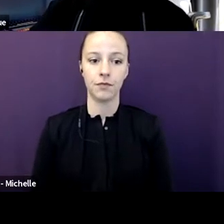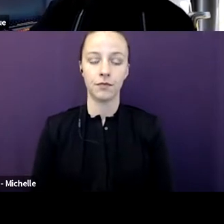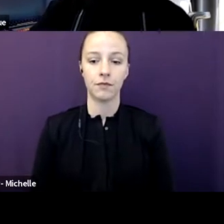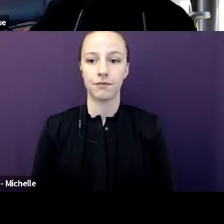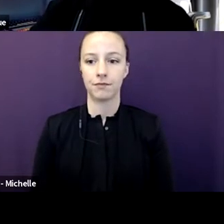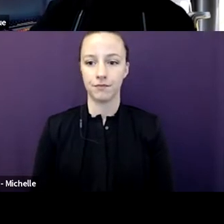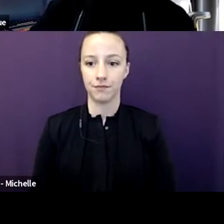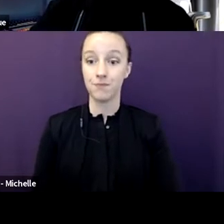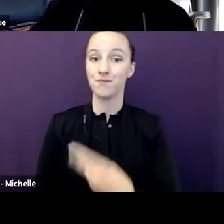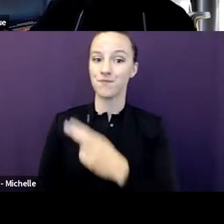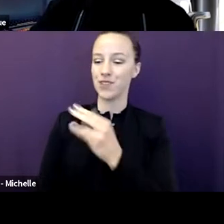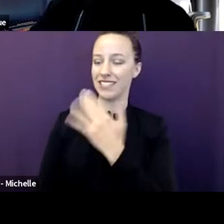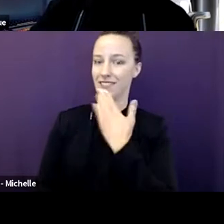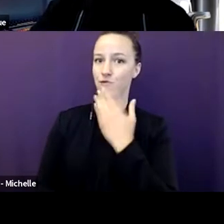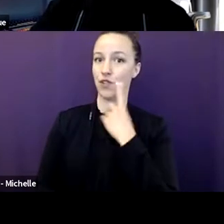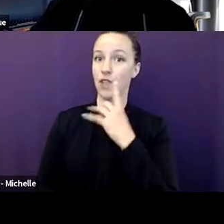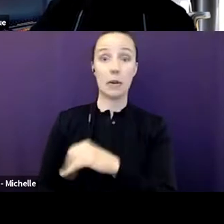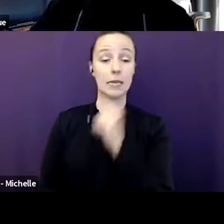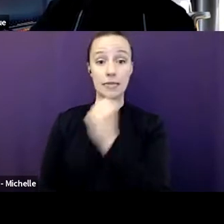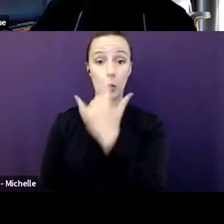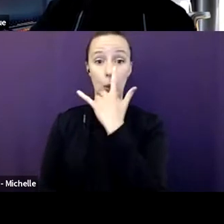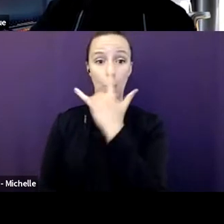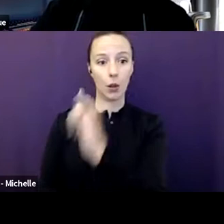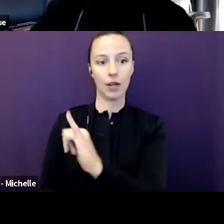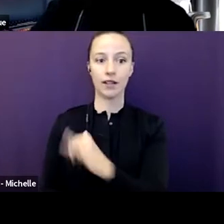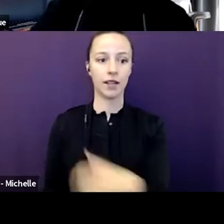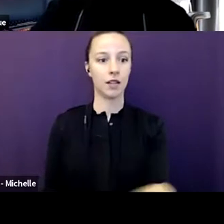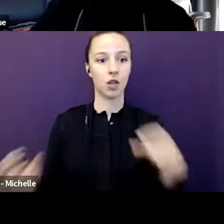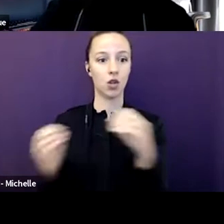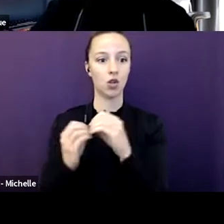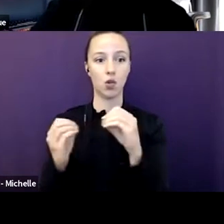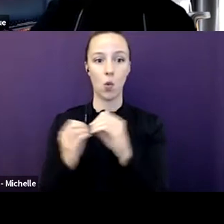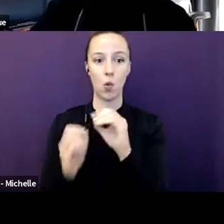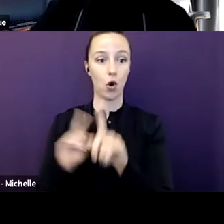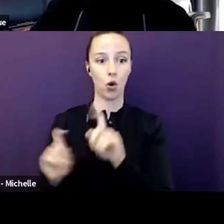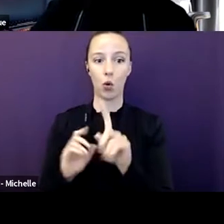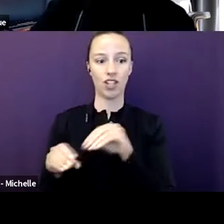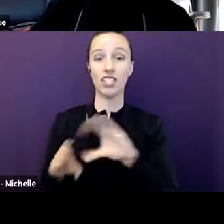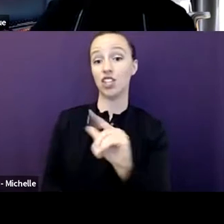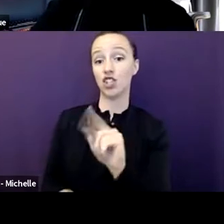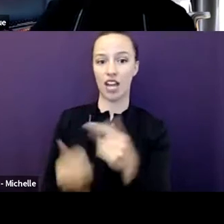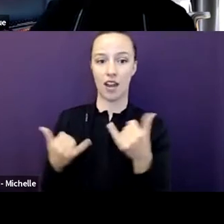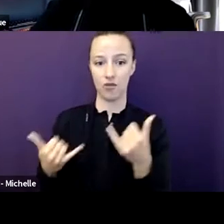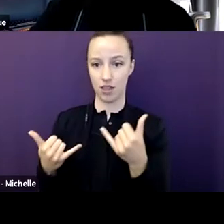Thank you for that. It doesn't look like any more current questions in the chat at the